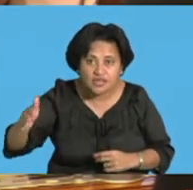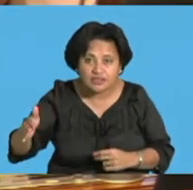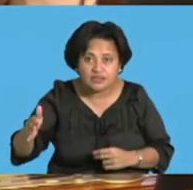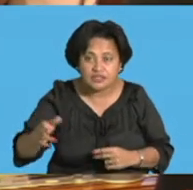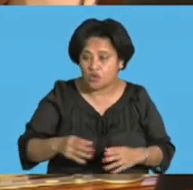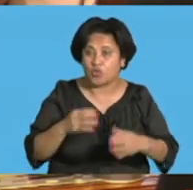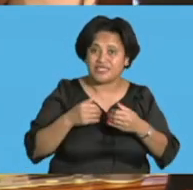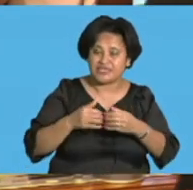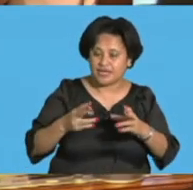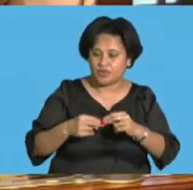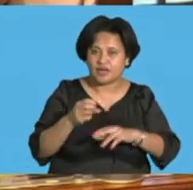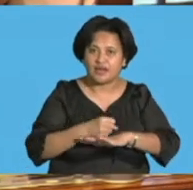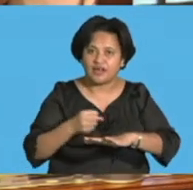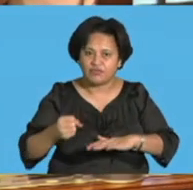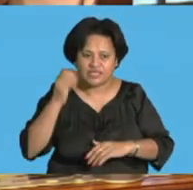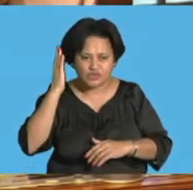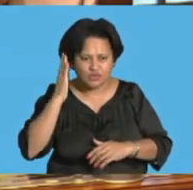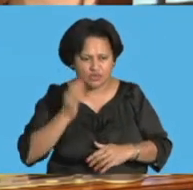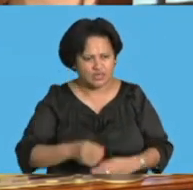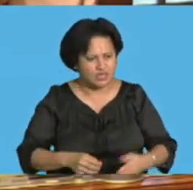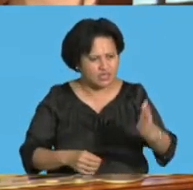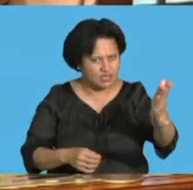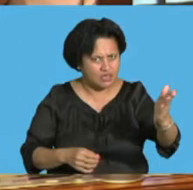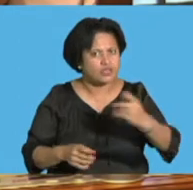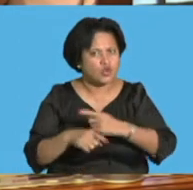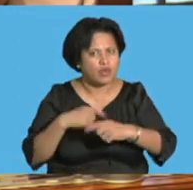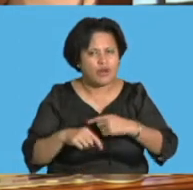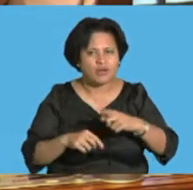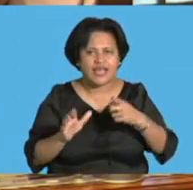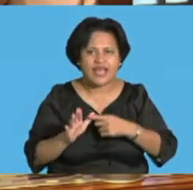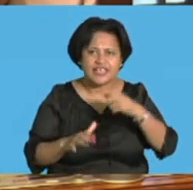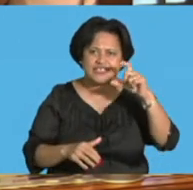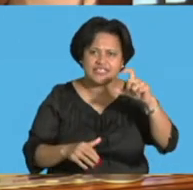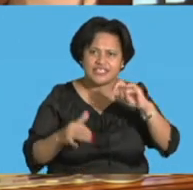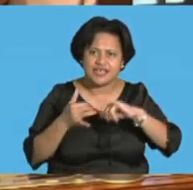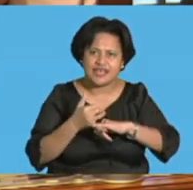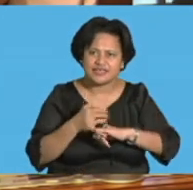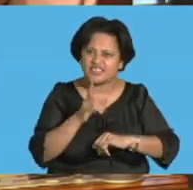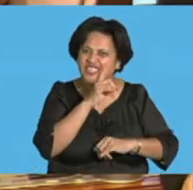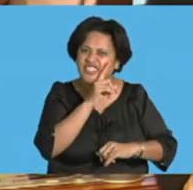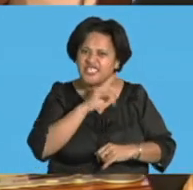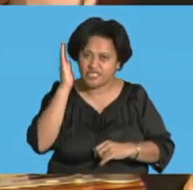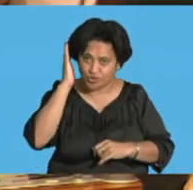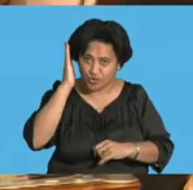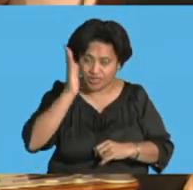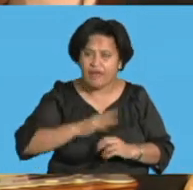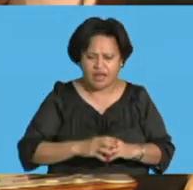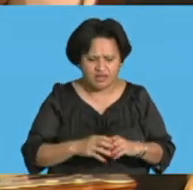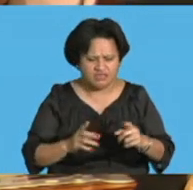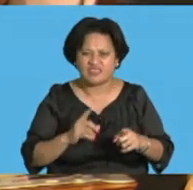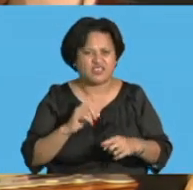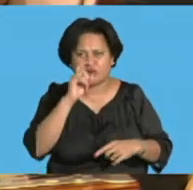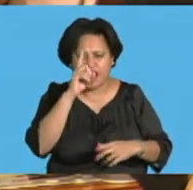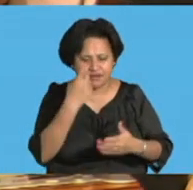government schools. And Honourable Bulitavu did mention ACS. Yes, these are planned projects that don't happen overnight. And